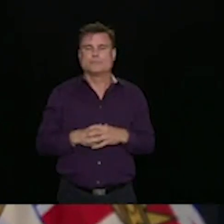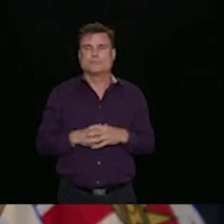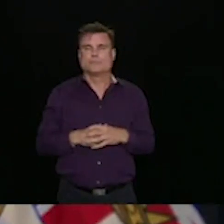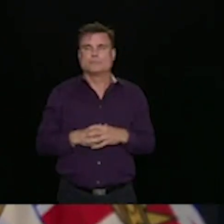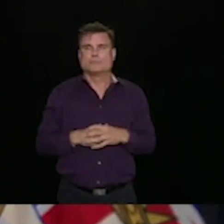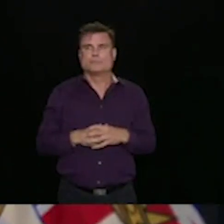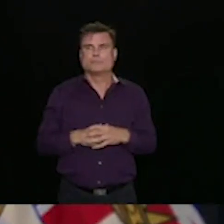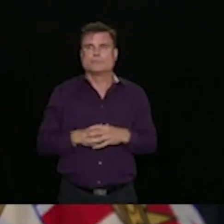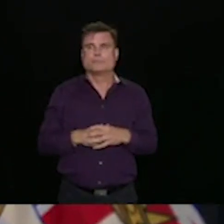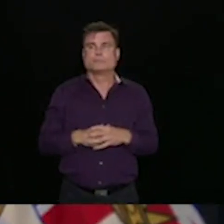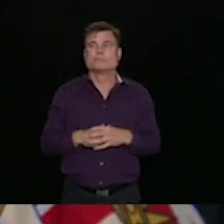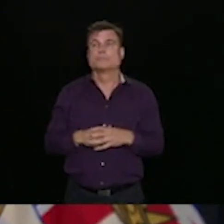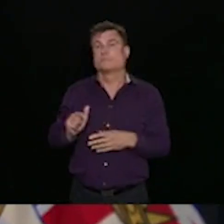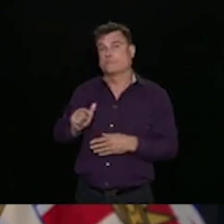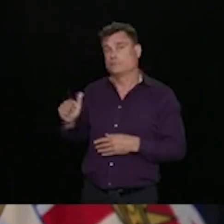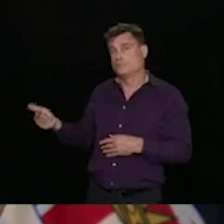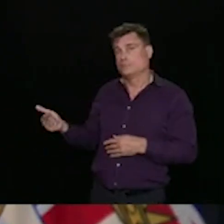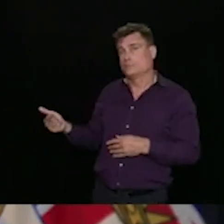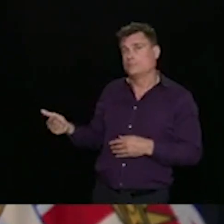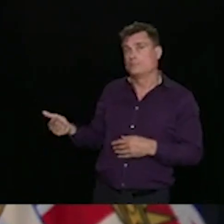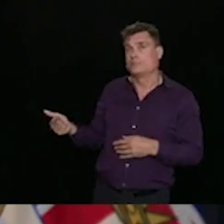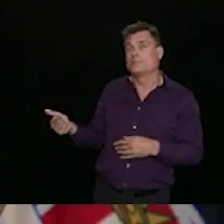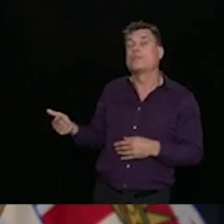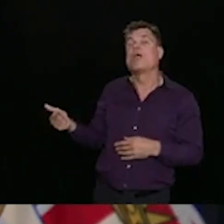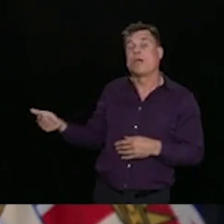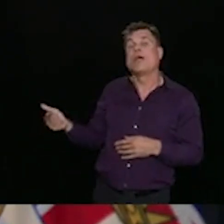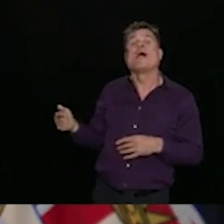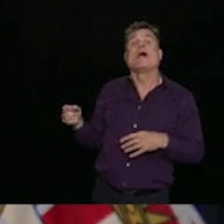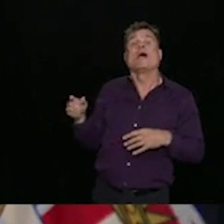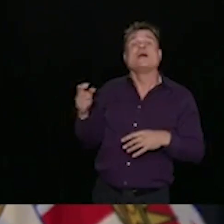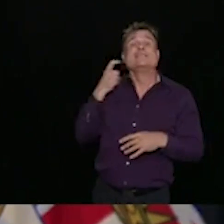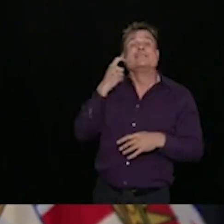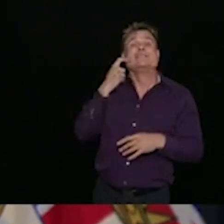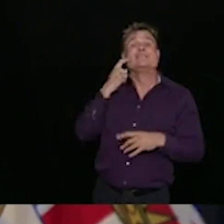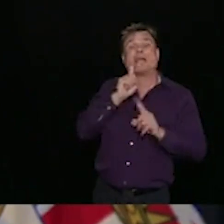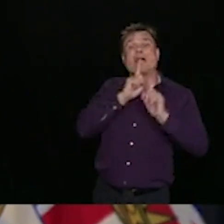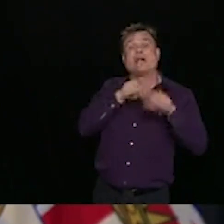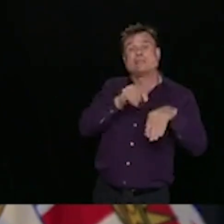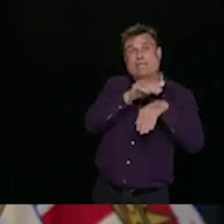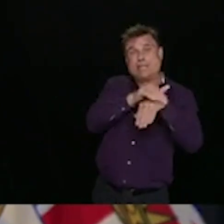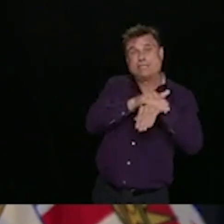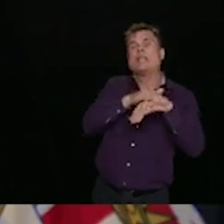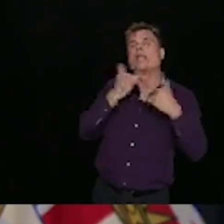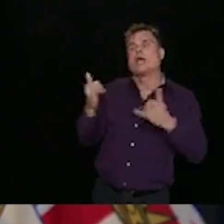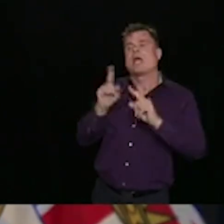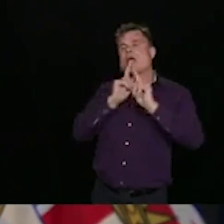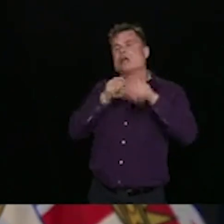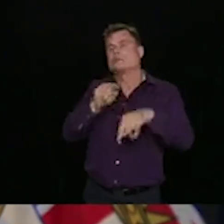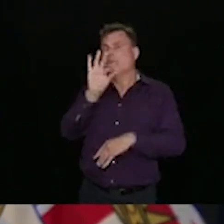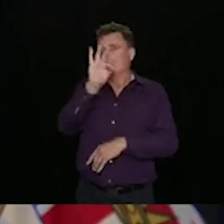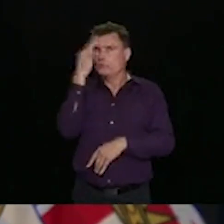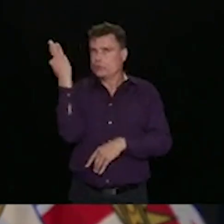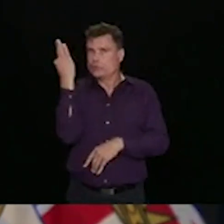in the facility that the right measures have been taken. So there's a bit of a balance there, but in terms